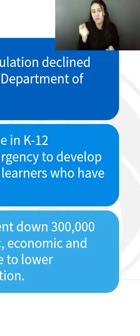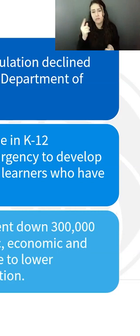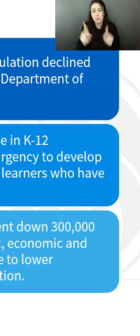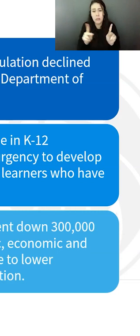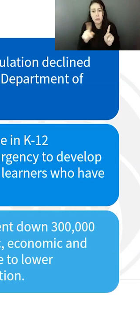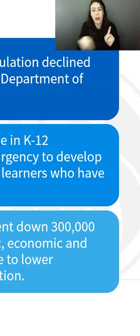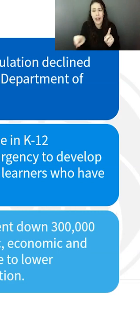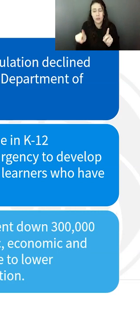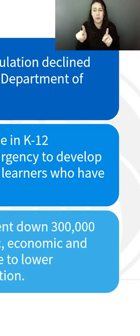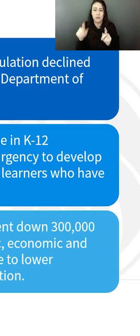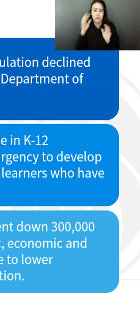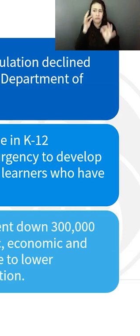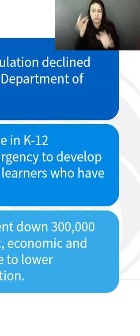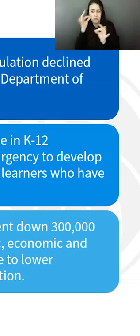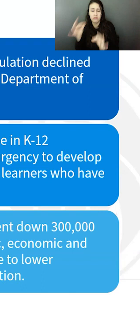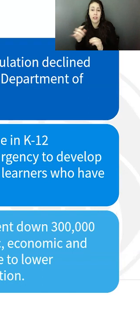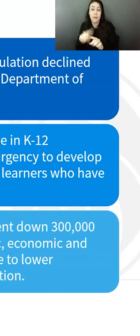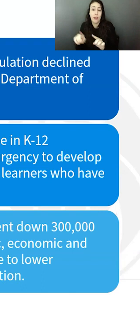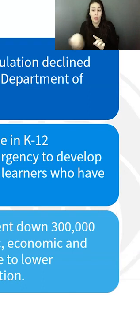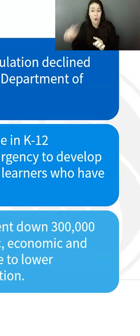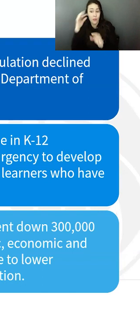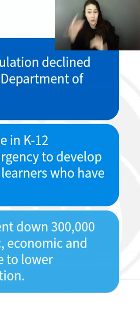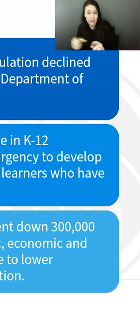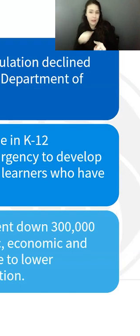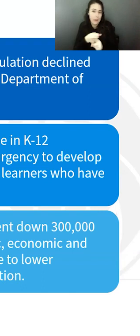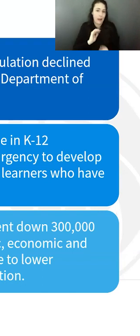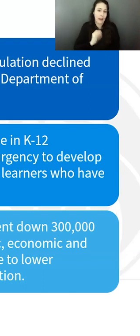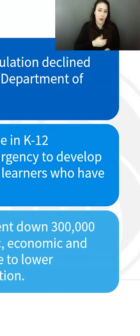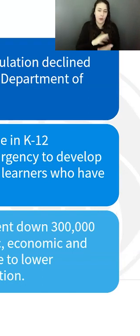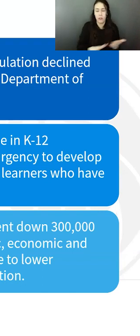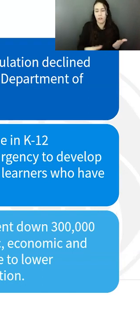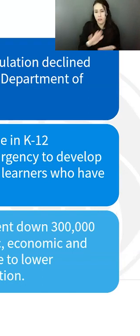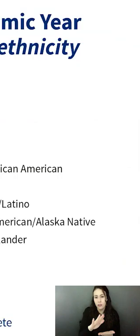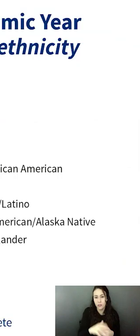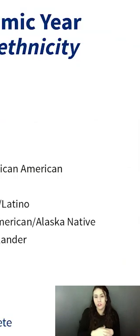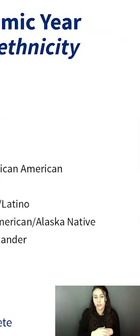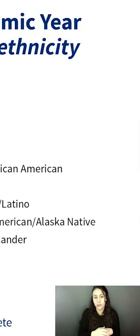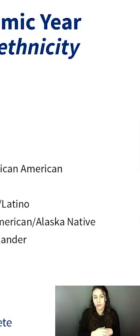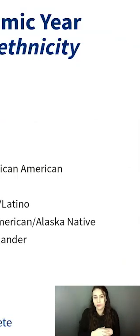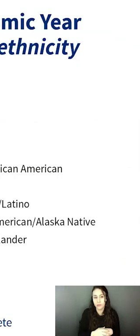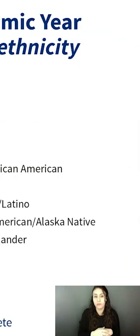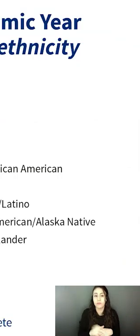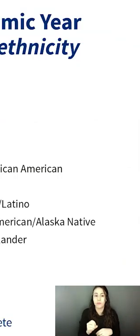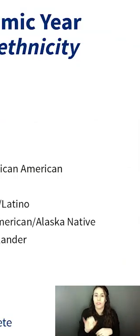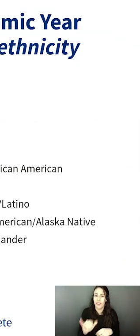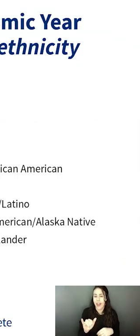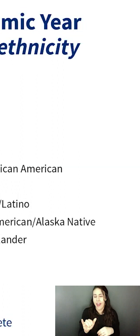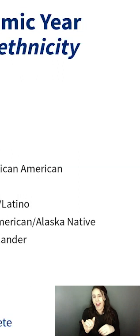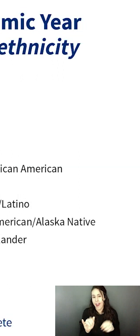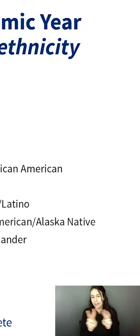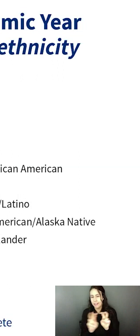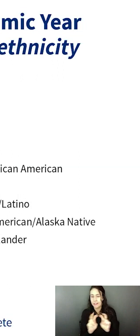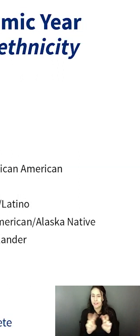but choices that ultimately impacted our colleges. And so looking at that, breaking that down a bit